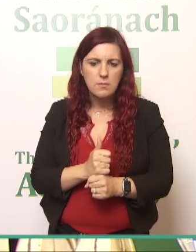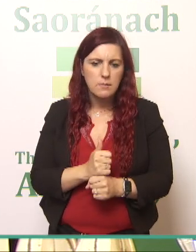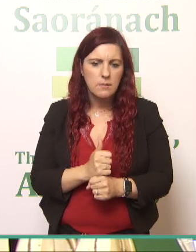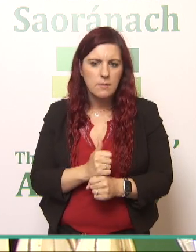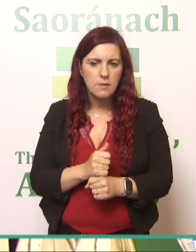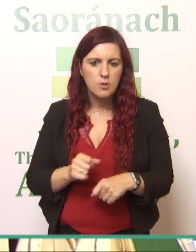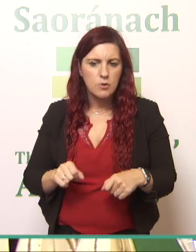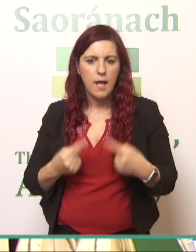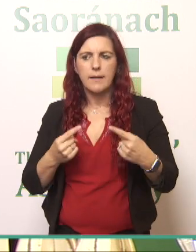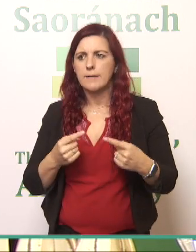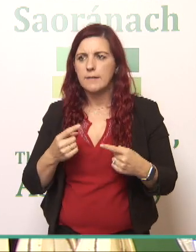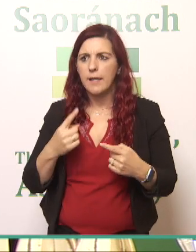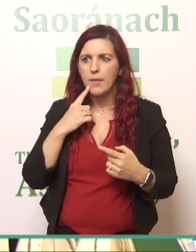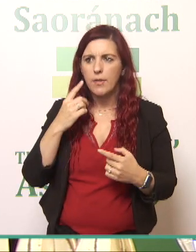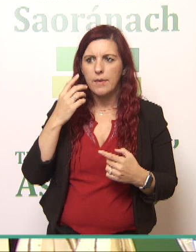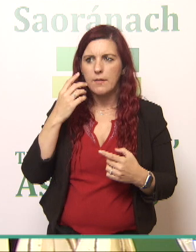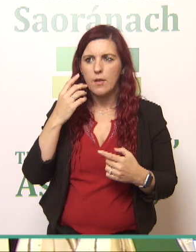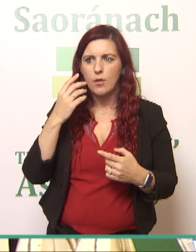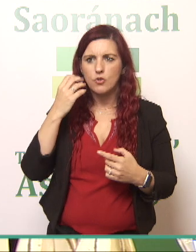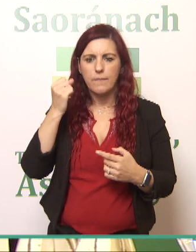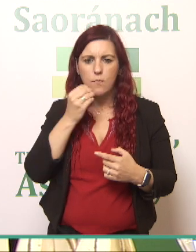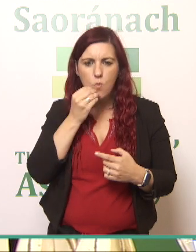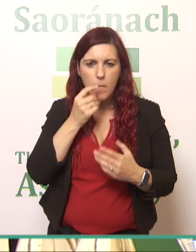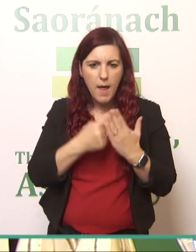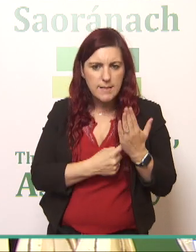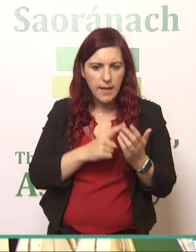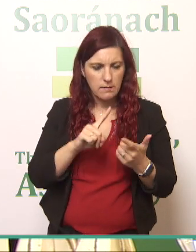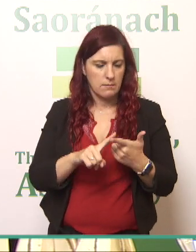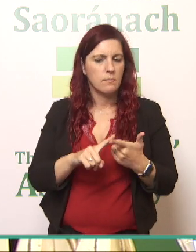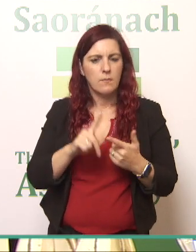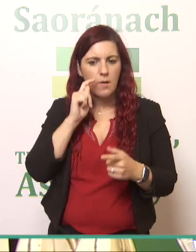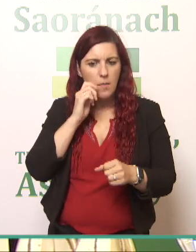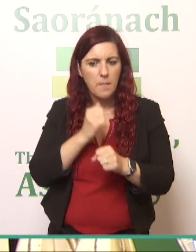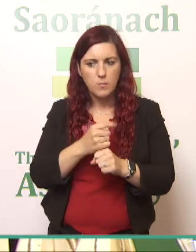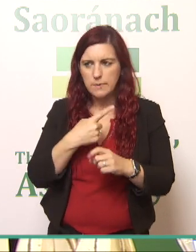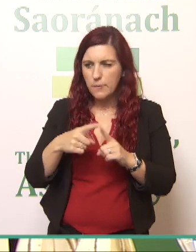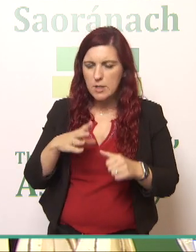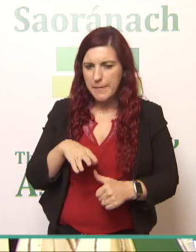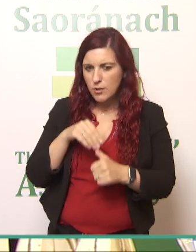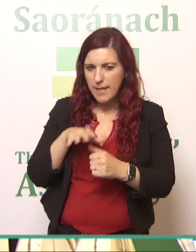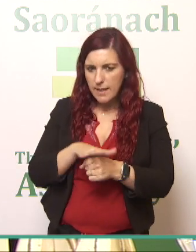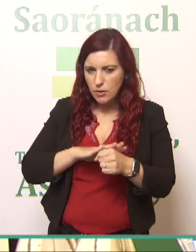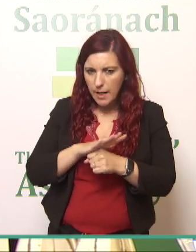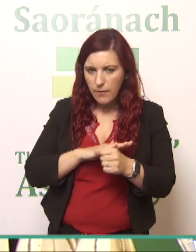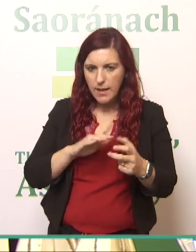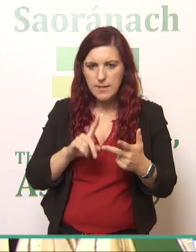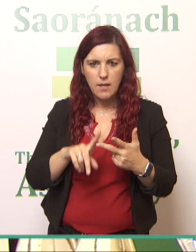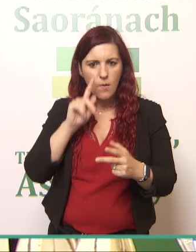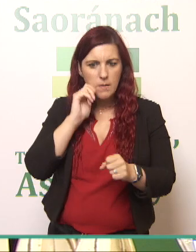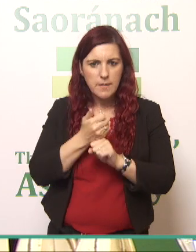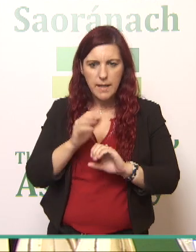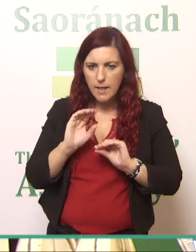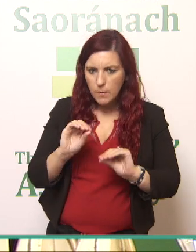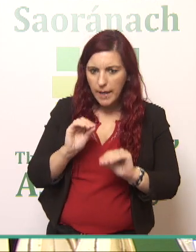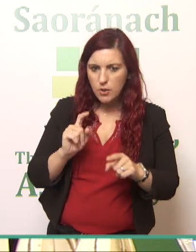tackling the cheap food policy in some way, looking at courts specialisation came up in a couple of tables. Education